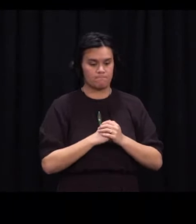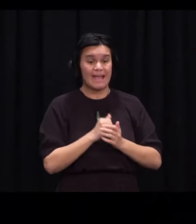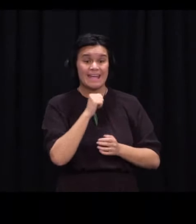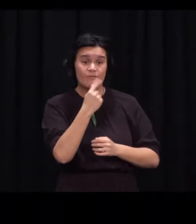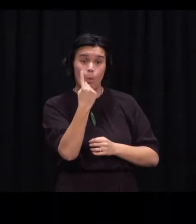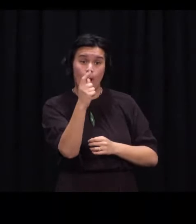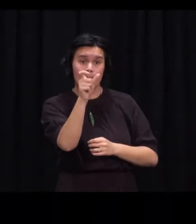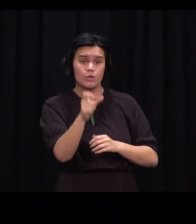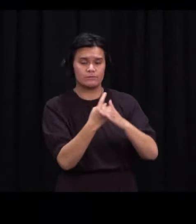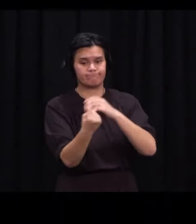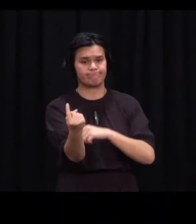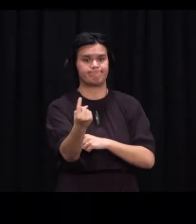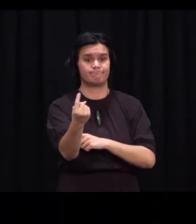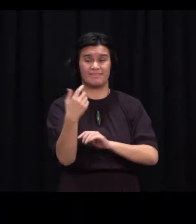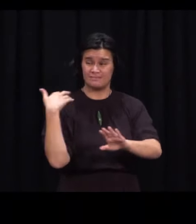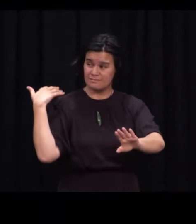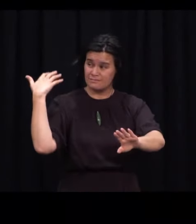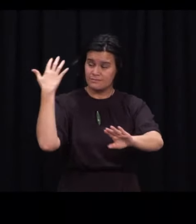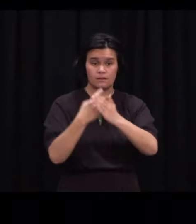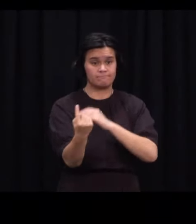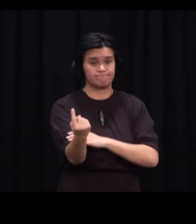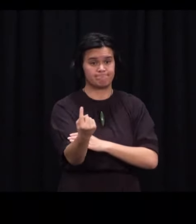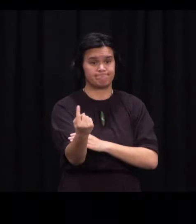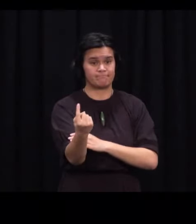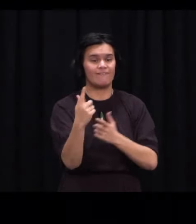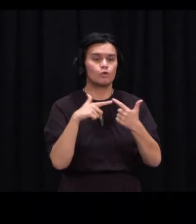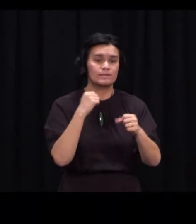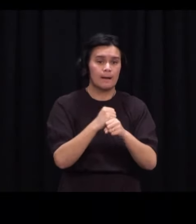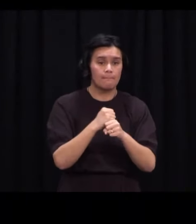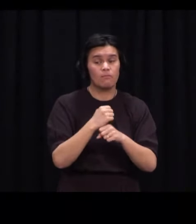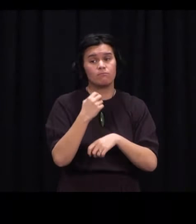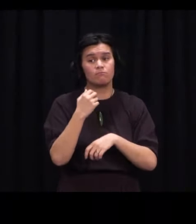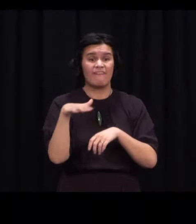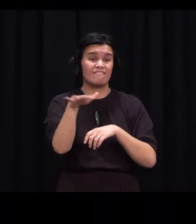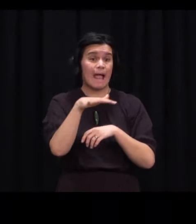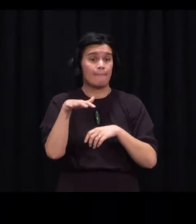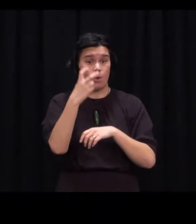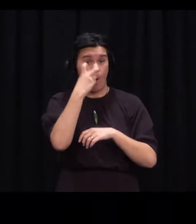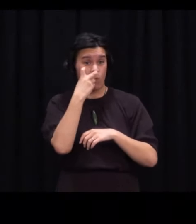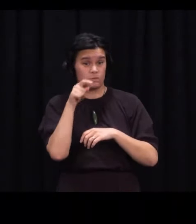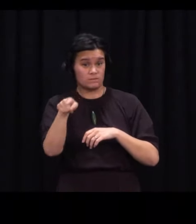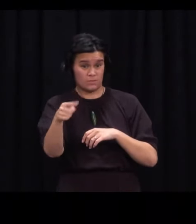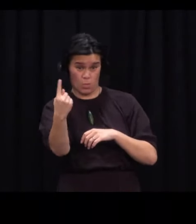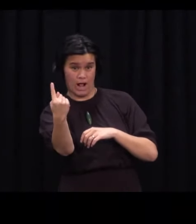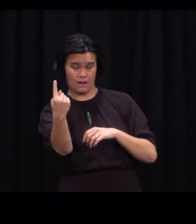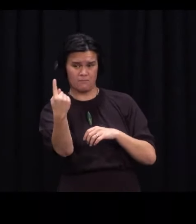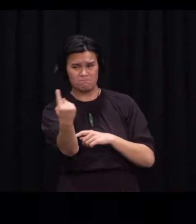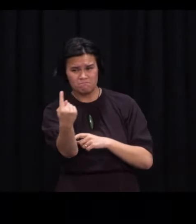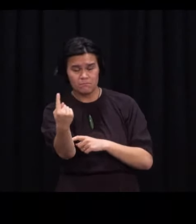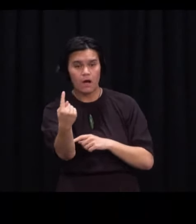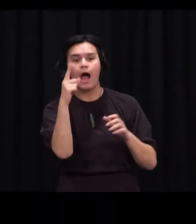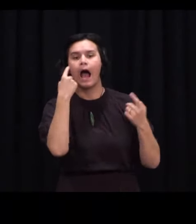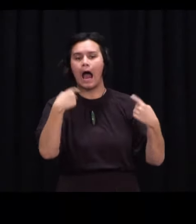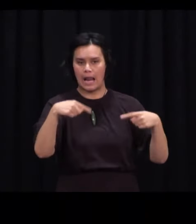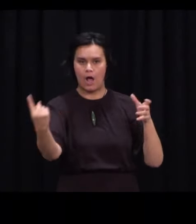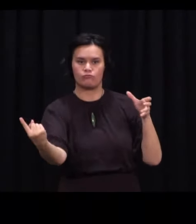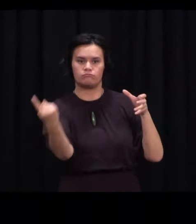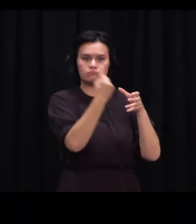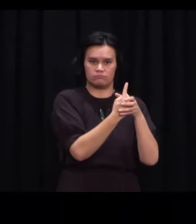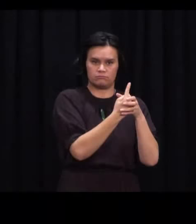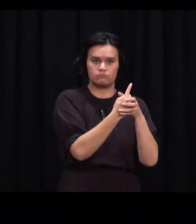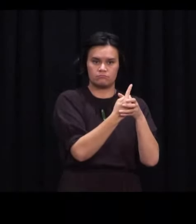be isolated and vulnerable, such as an elderly relative. If you have care needs for children or the vulnerable, you may bring in another family